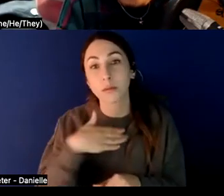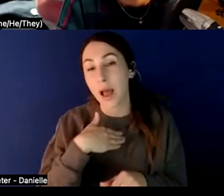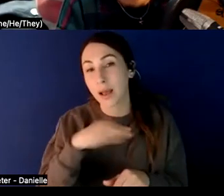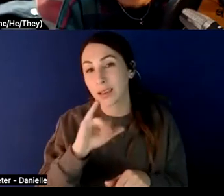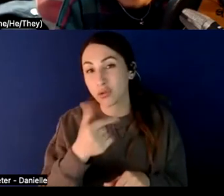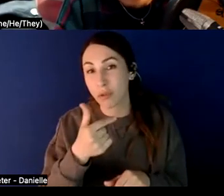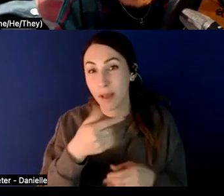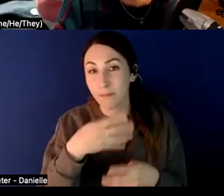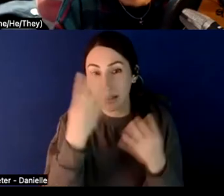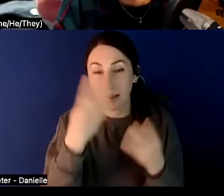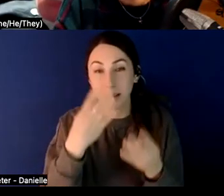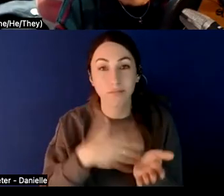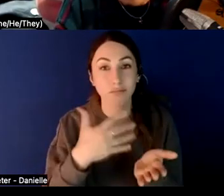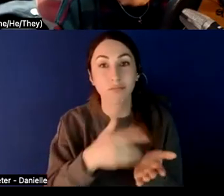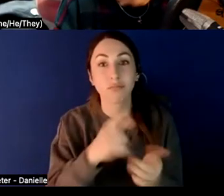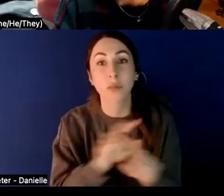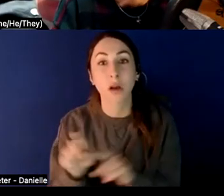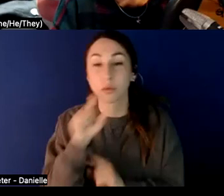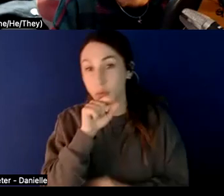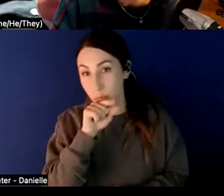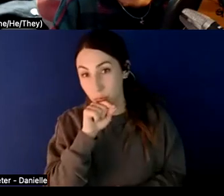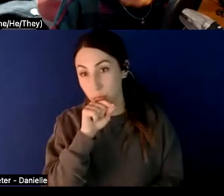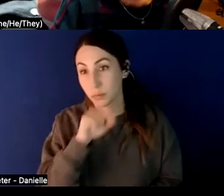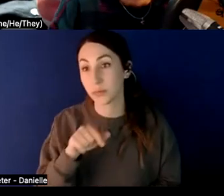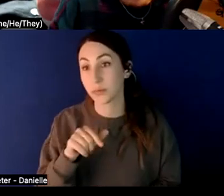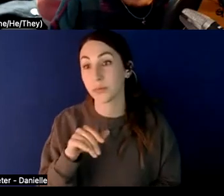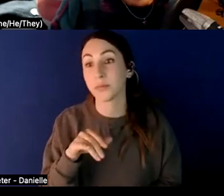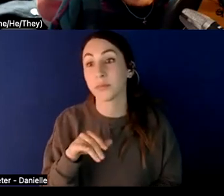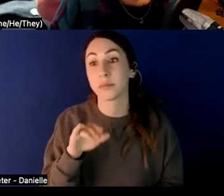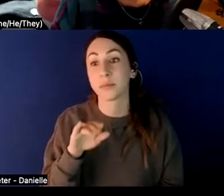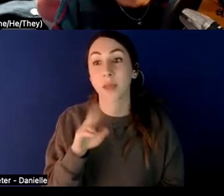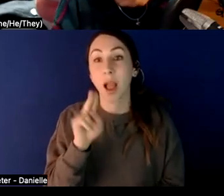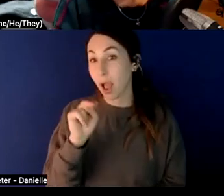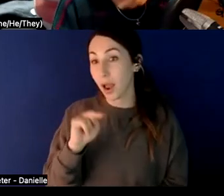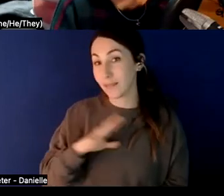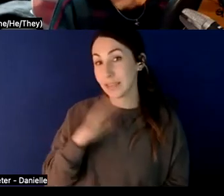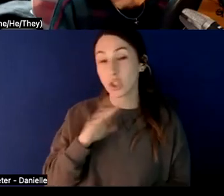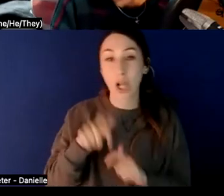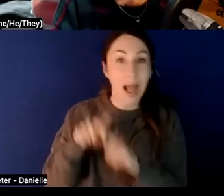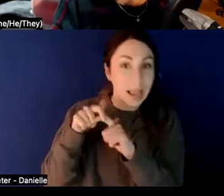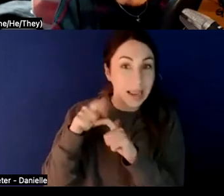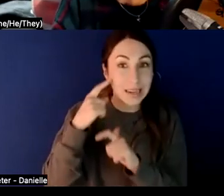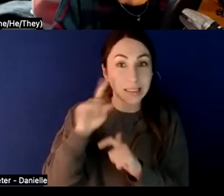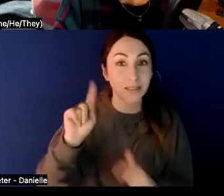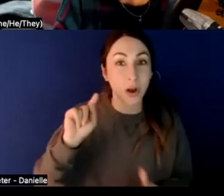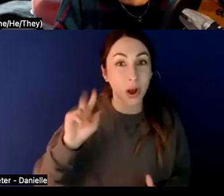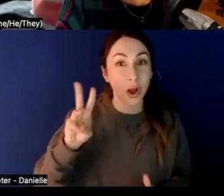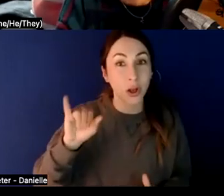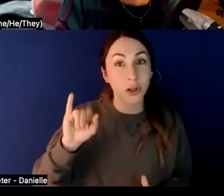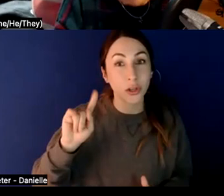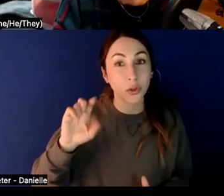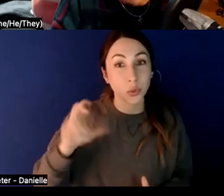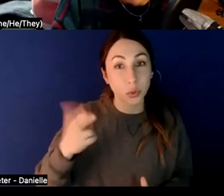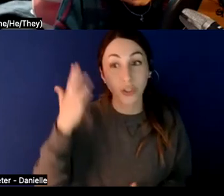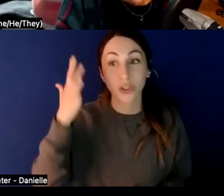and then. I'm also active on Twitter. I'm on an unofficial hiatus on Twitch because I'm currently